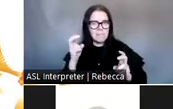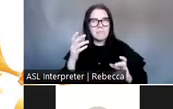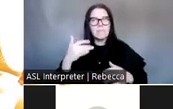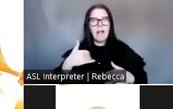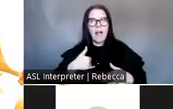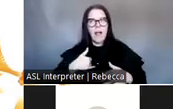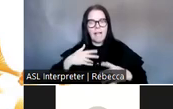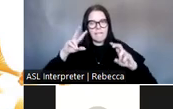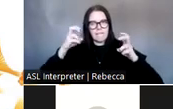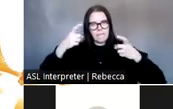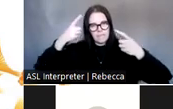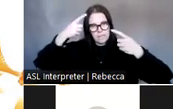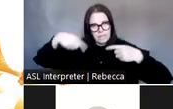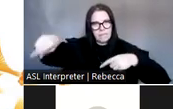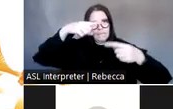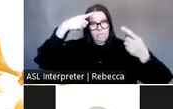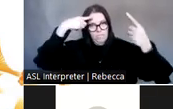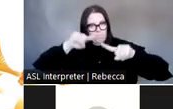set of standards or competencies,